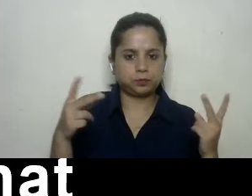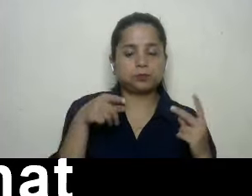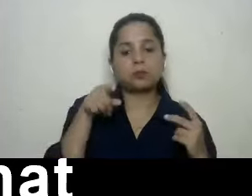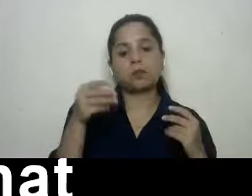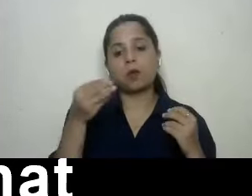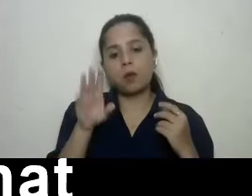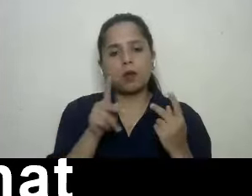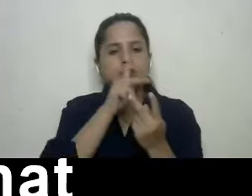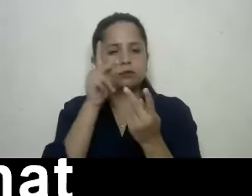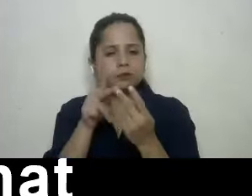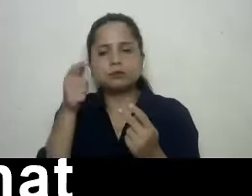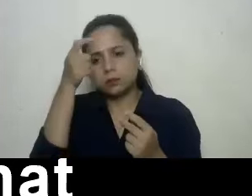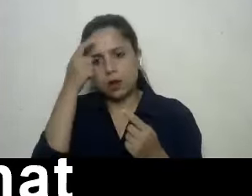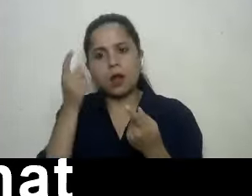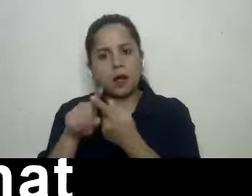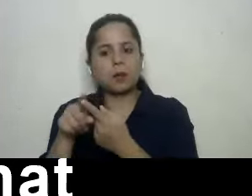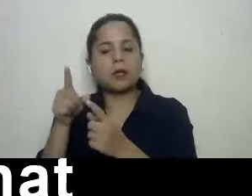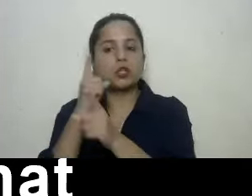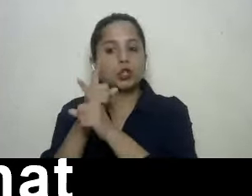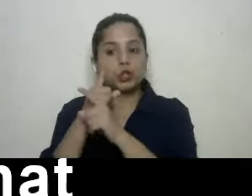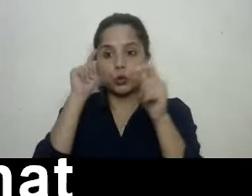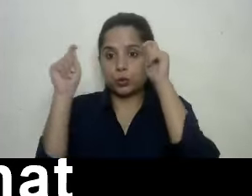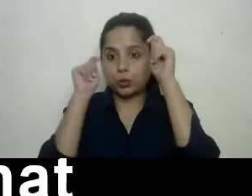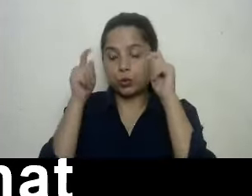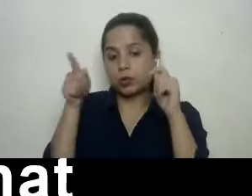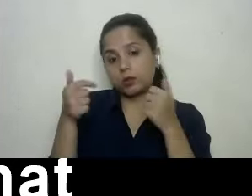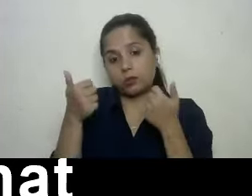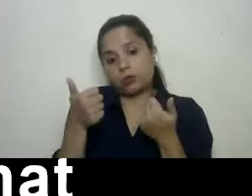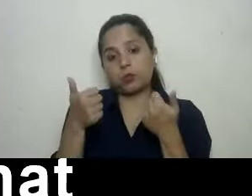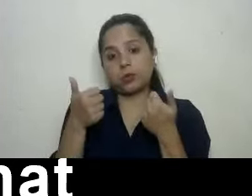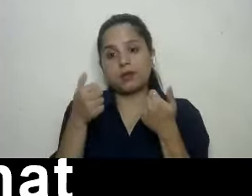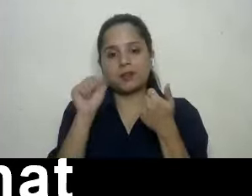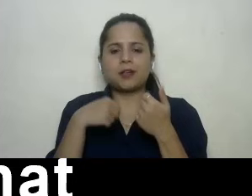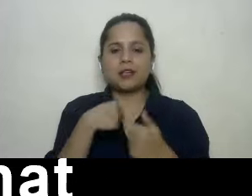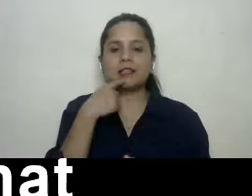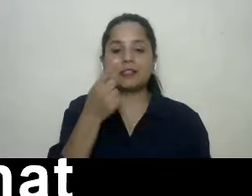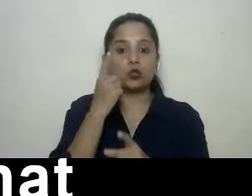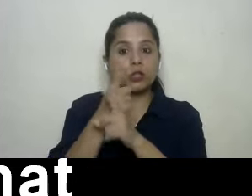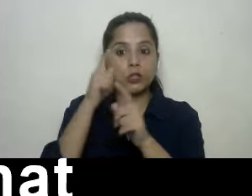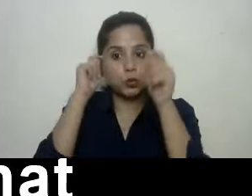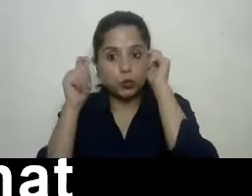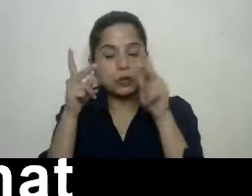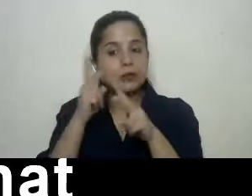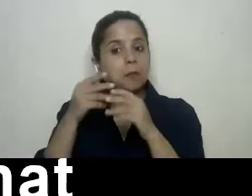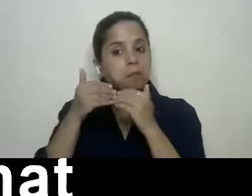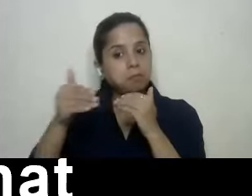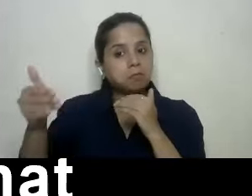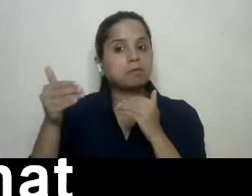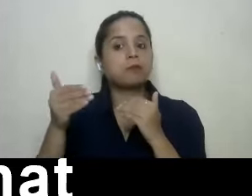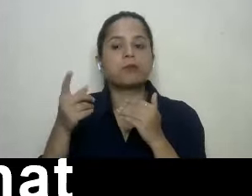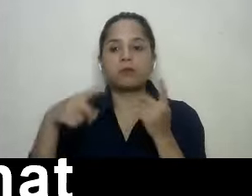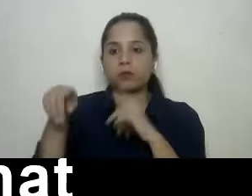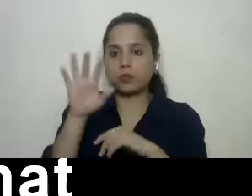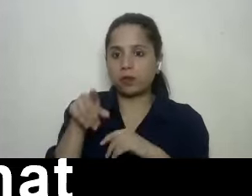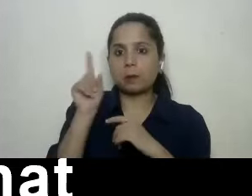accuracy issues. So the teacher's role is a good thing, or it's a good thing, I would say, that the teacher's role still remains, that they have to check